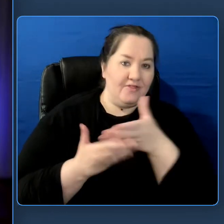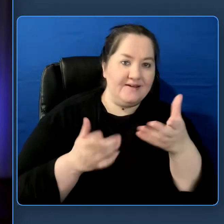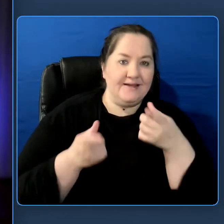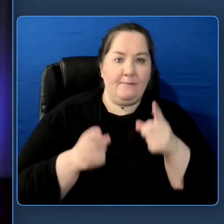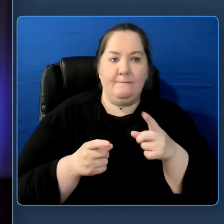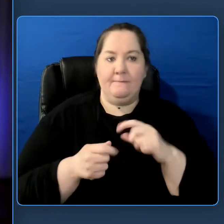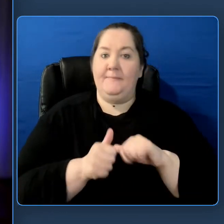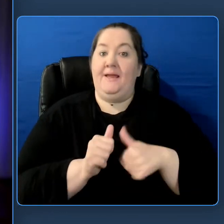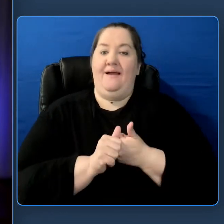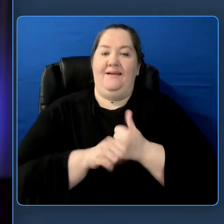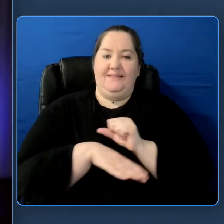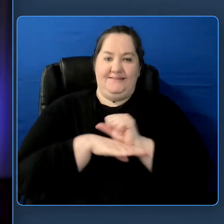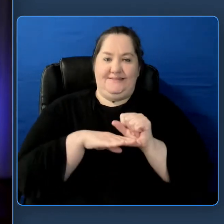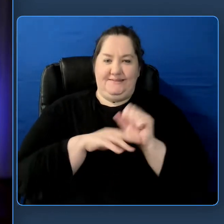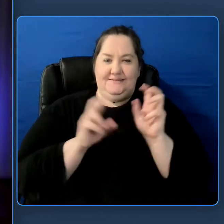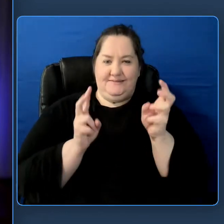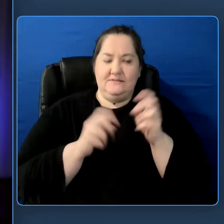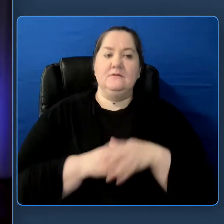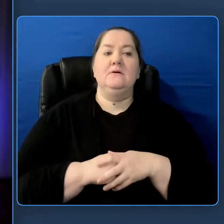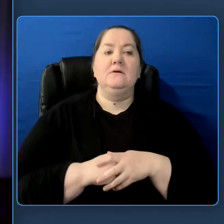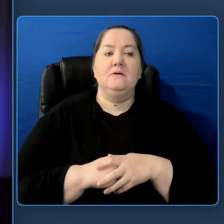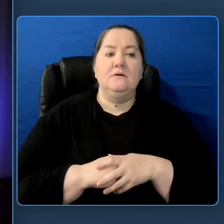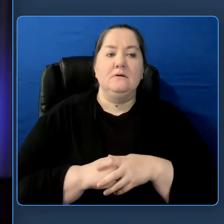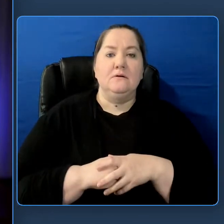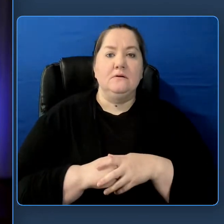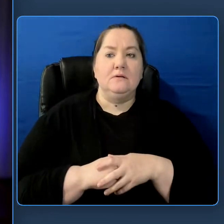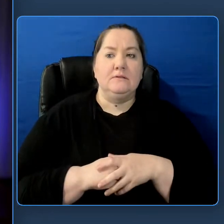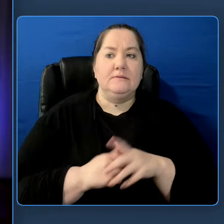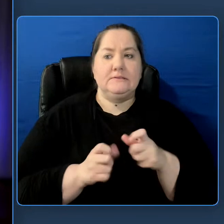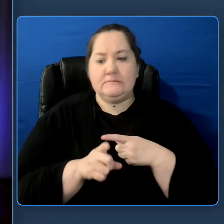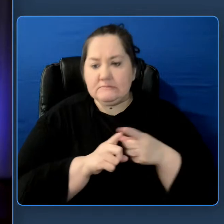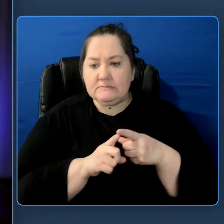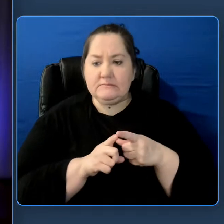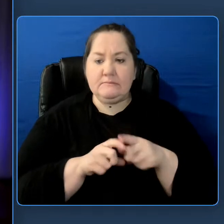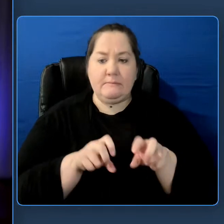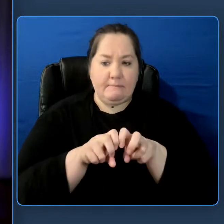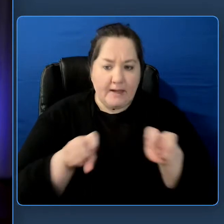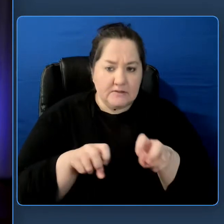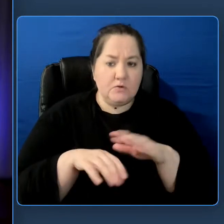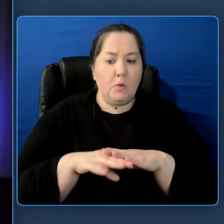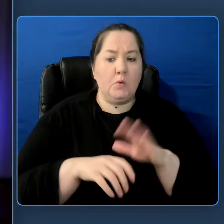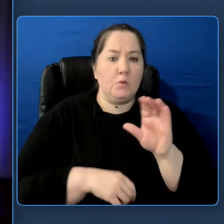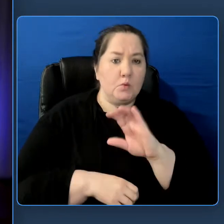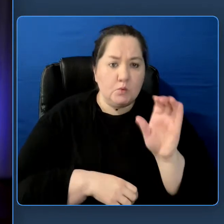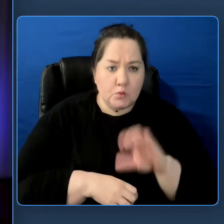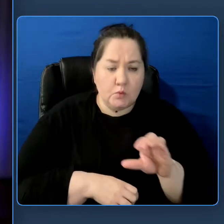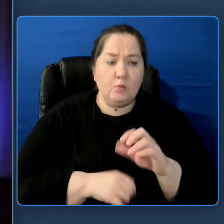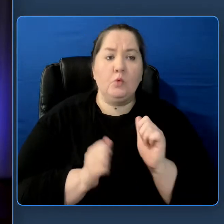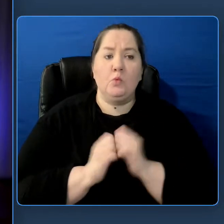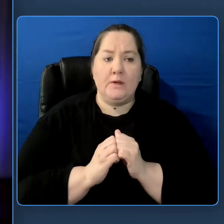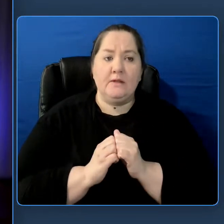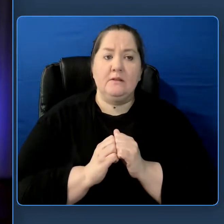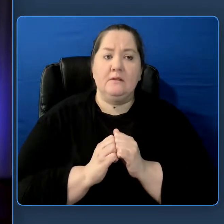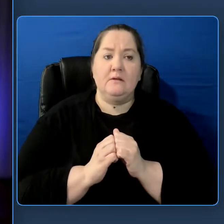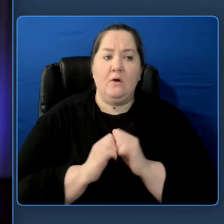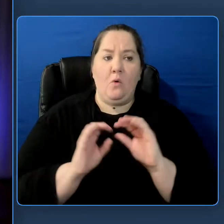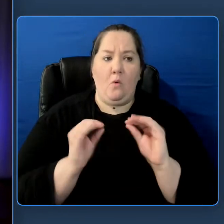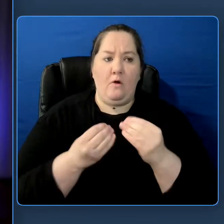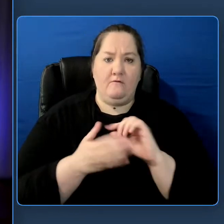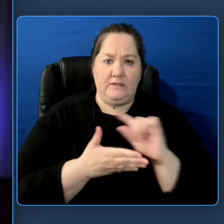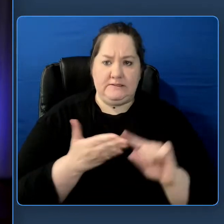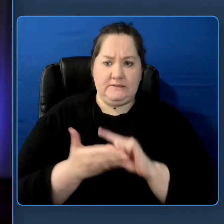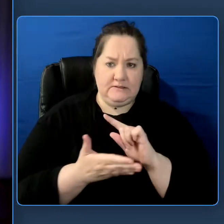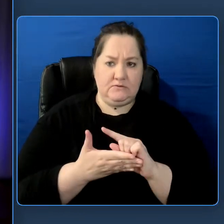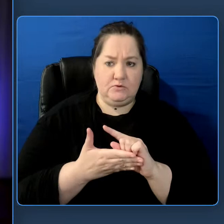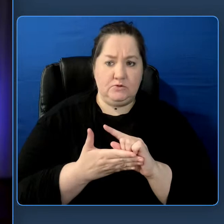happen behind the scenes. So specific to being a panelist on a Zoom call through office hours, it's important